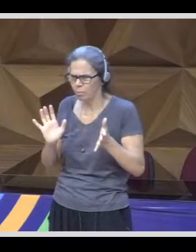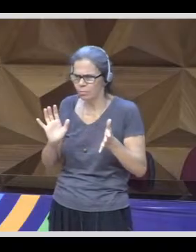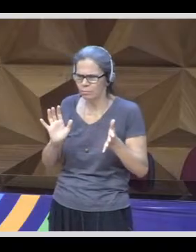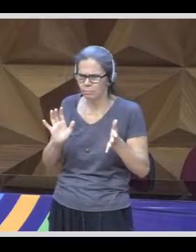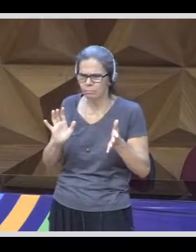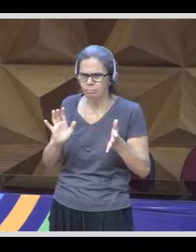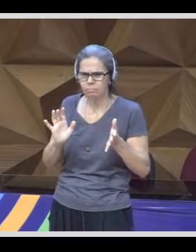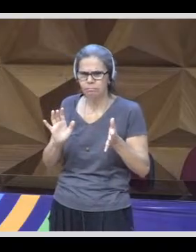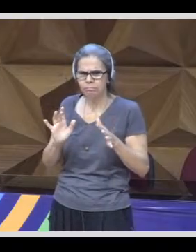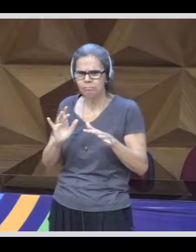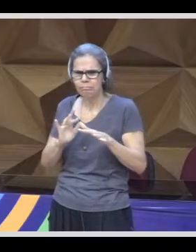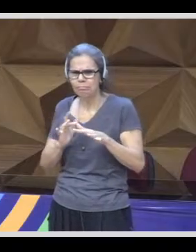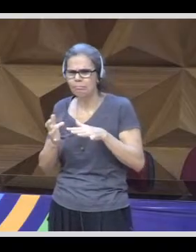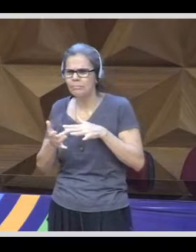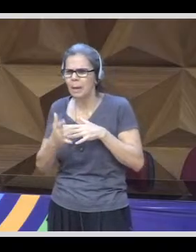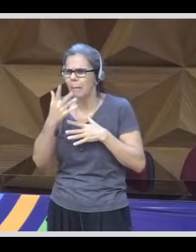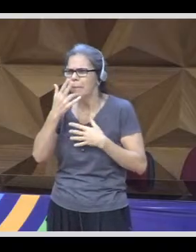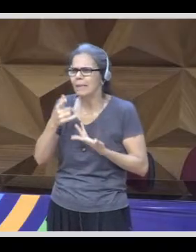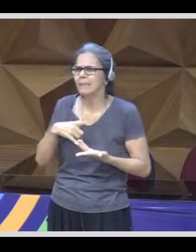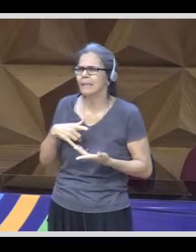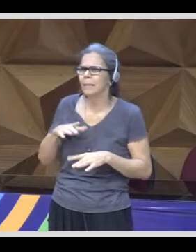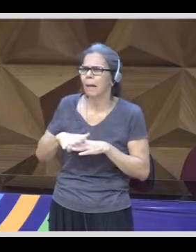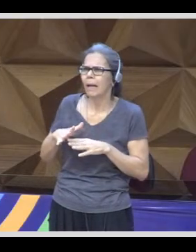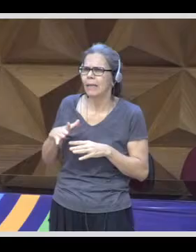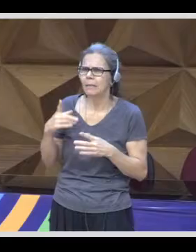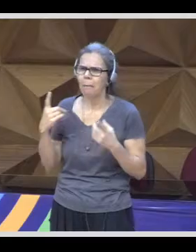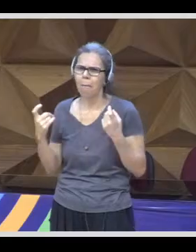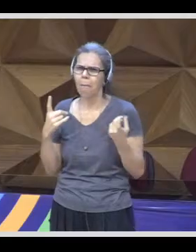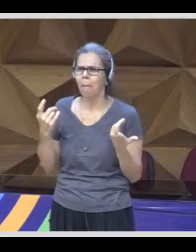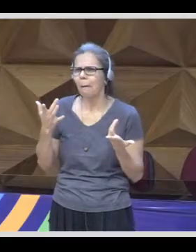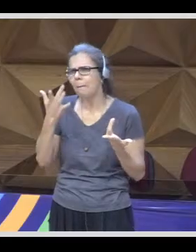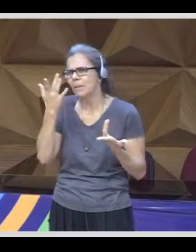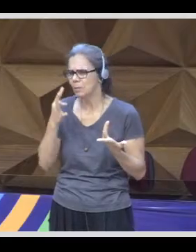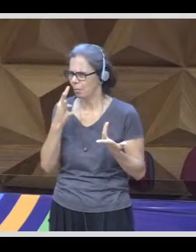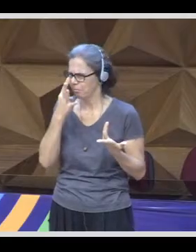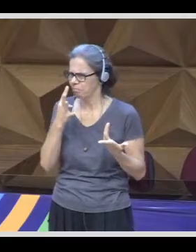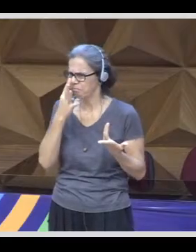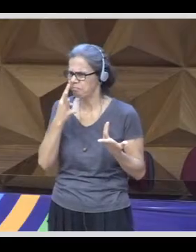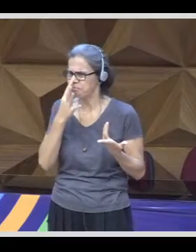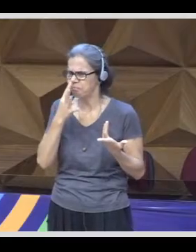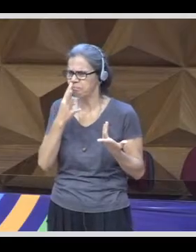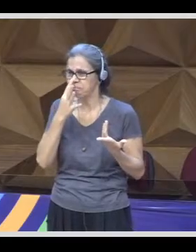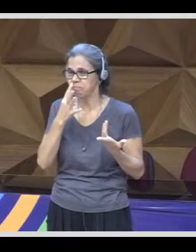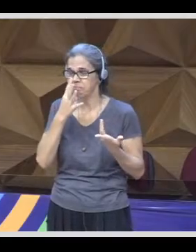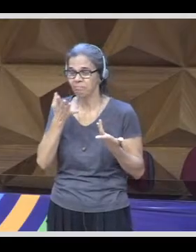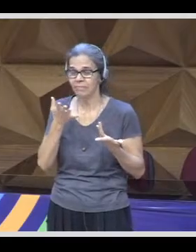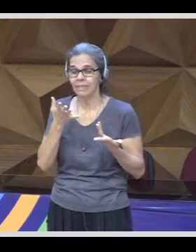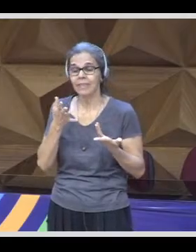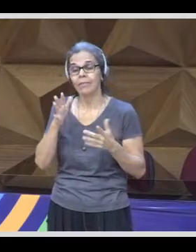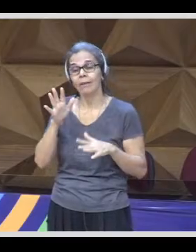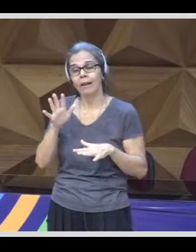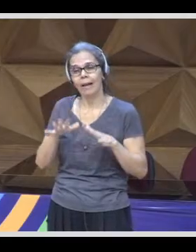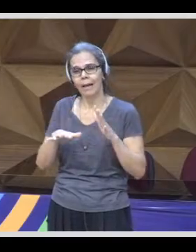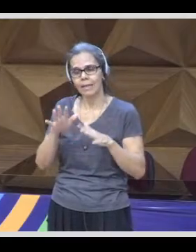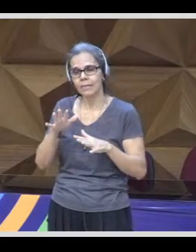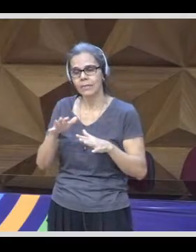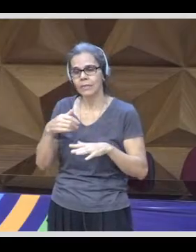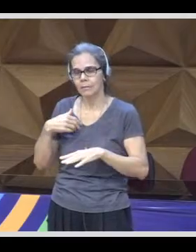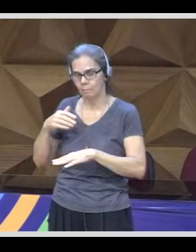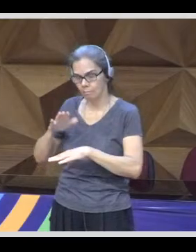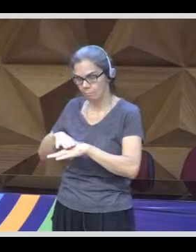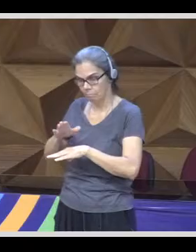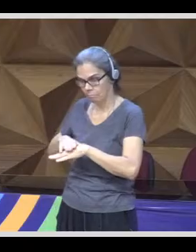in abundance, they may actually hurt the interpretability of whatever you're trying to study. And you need to get rid